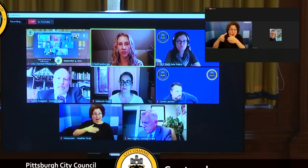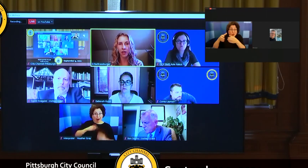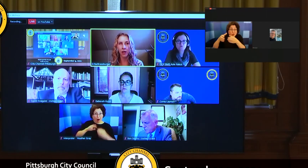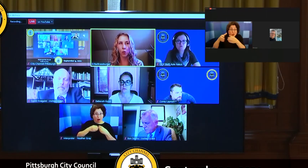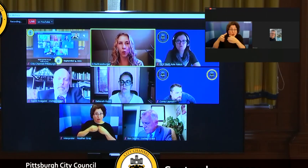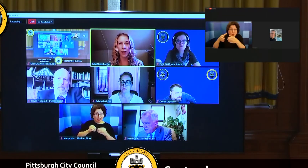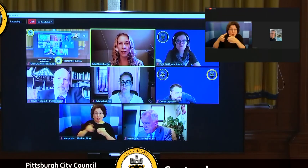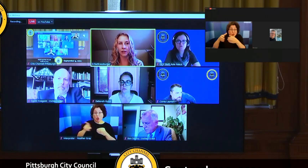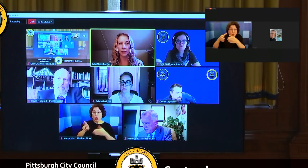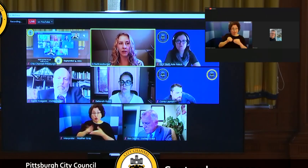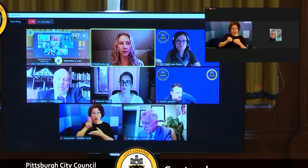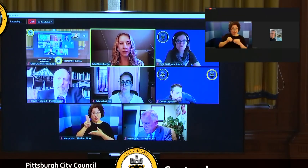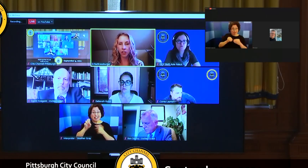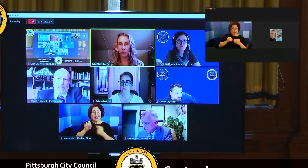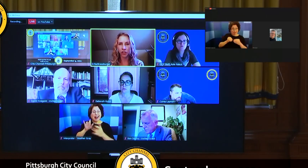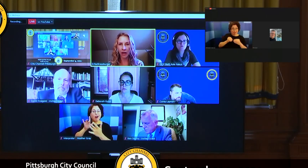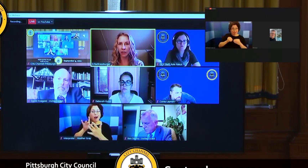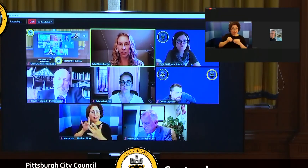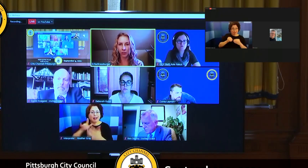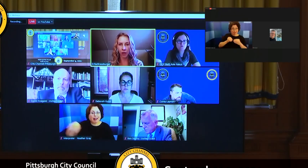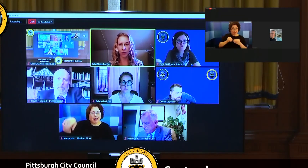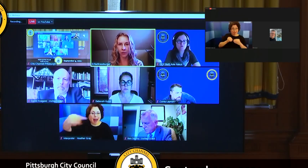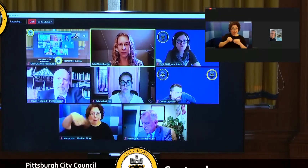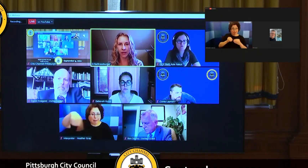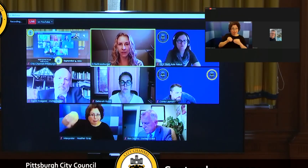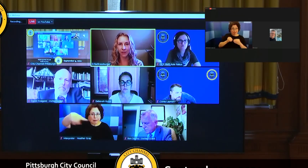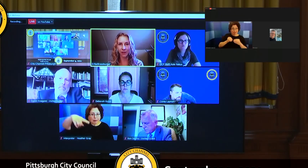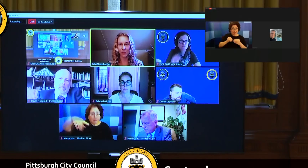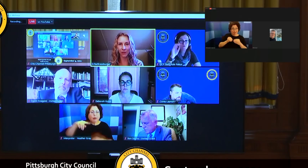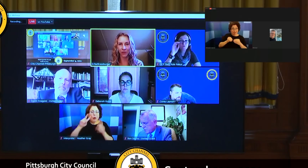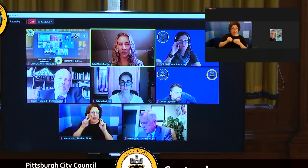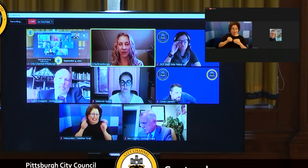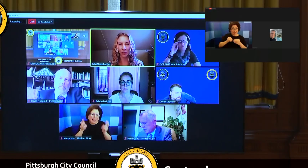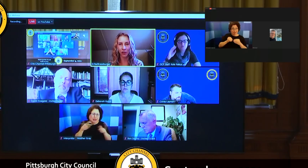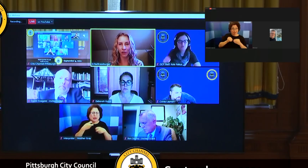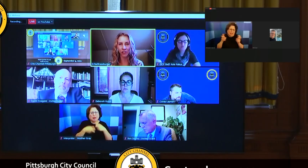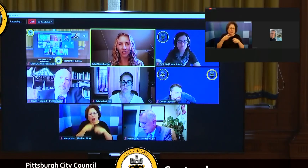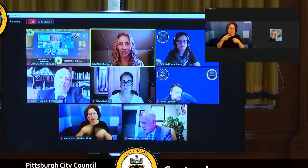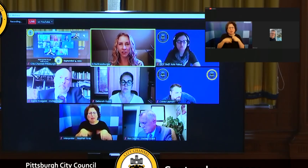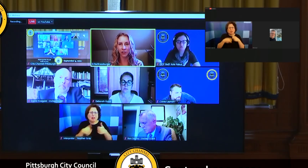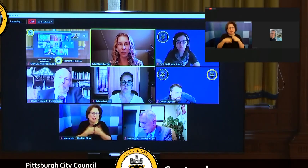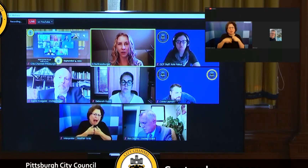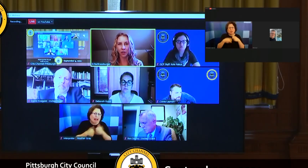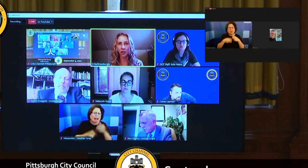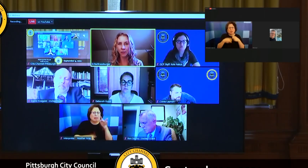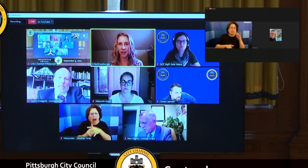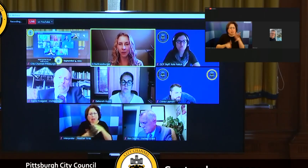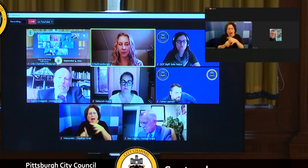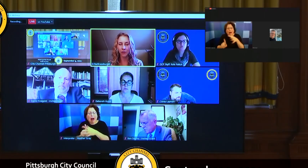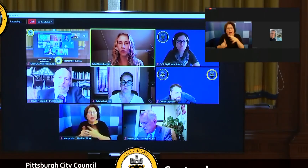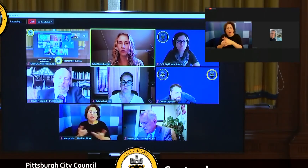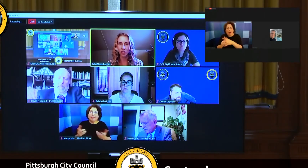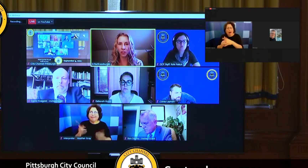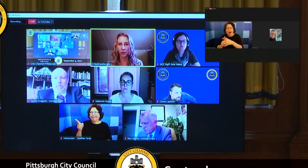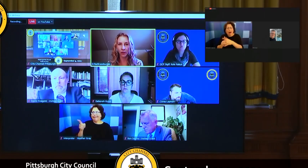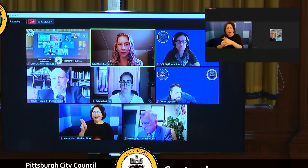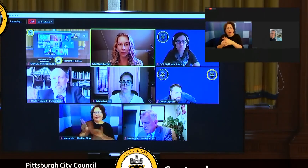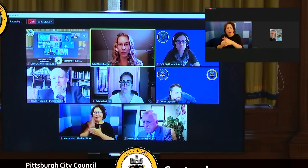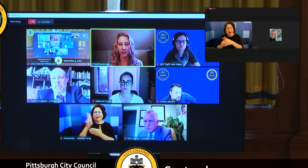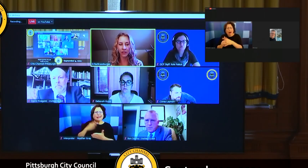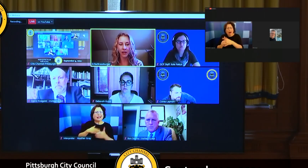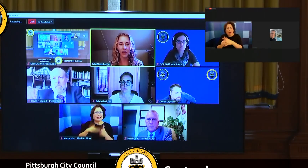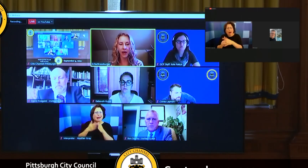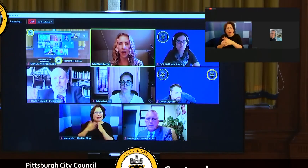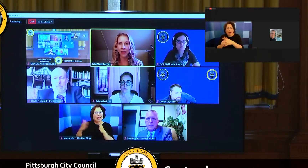neighbors when issues, challenges, problems as with having a university as your neighbor comes up before it reaches a boiling